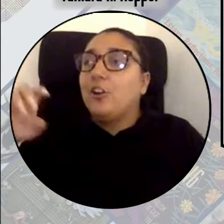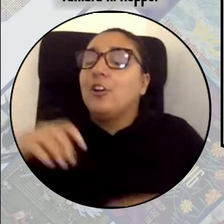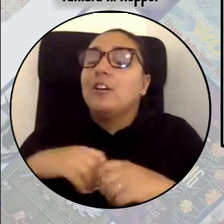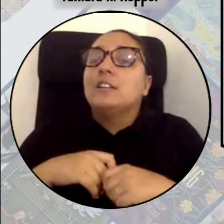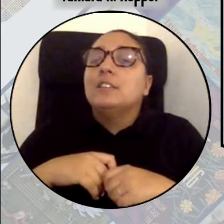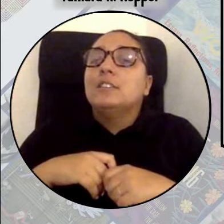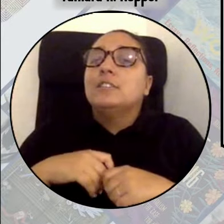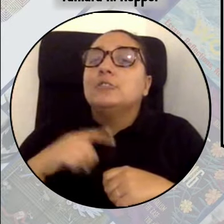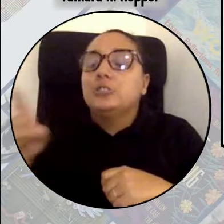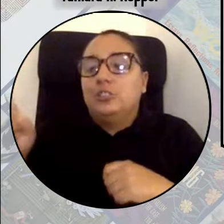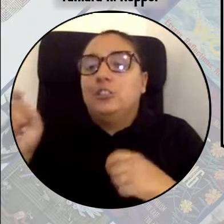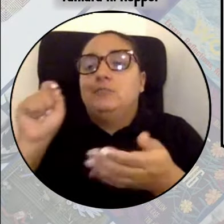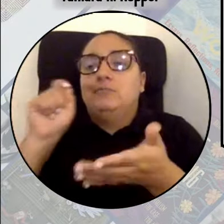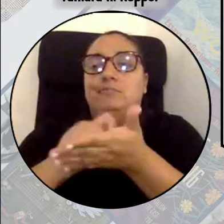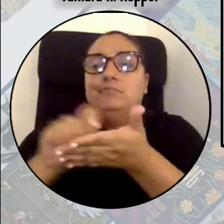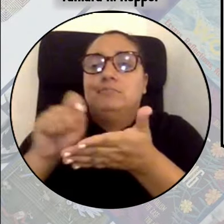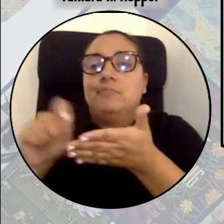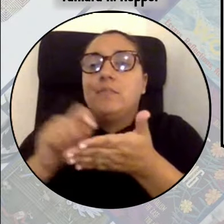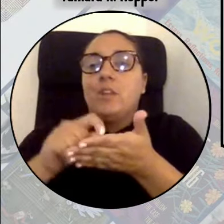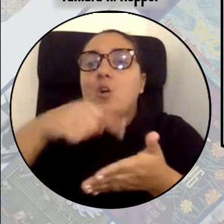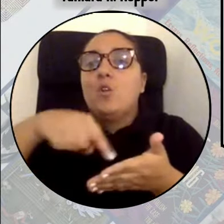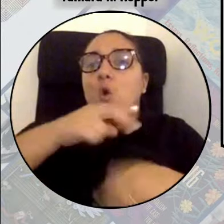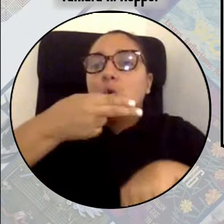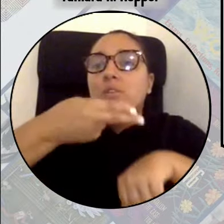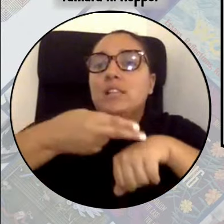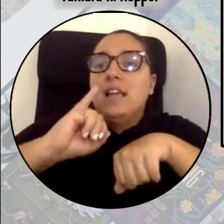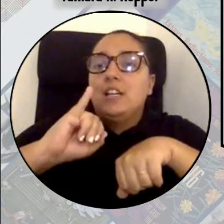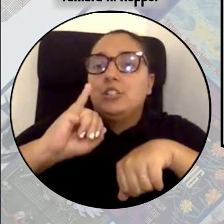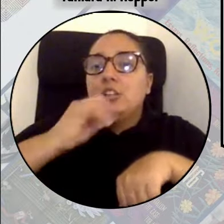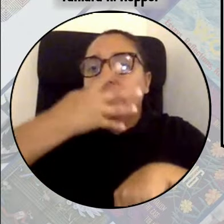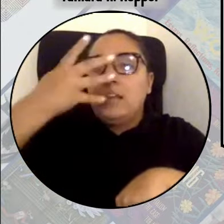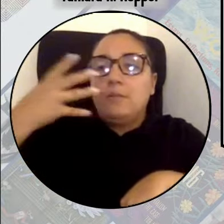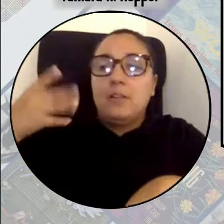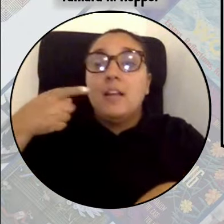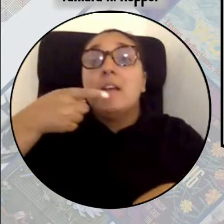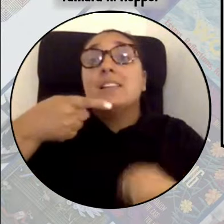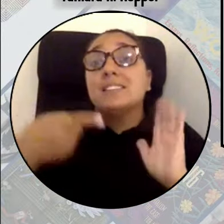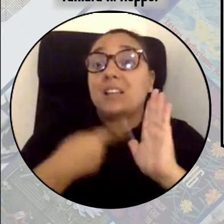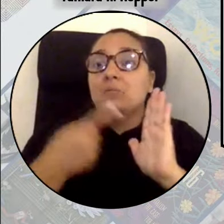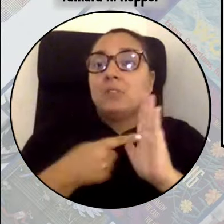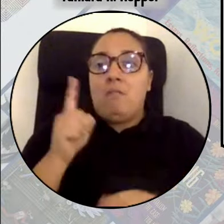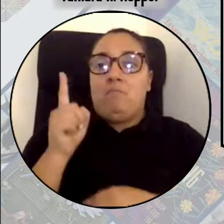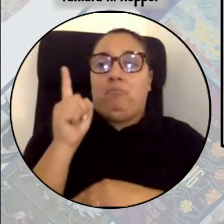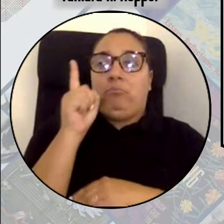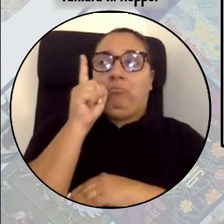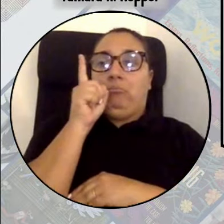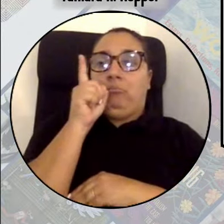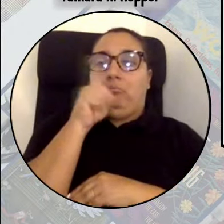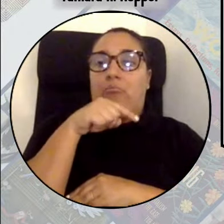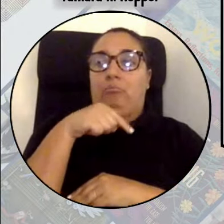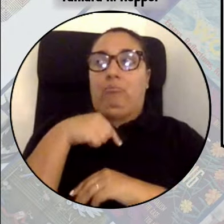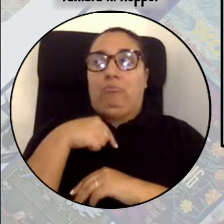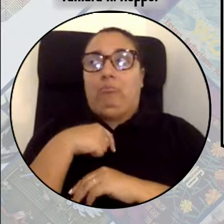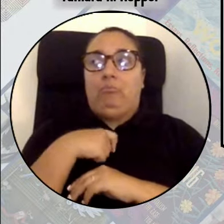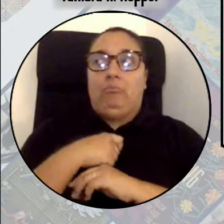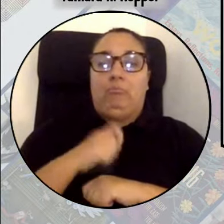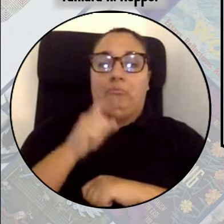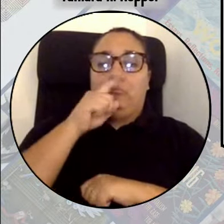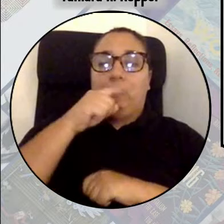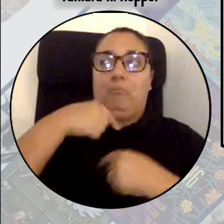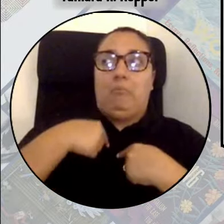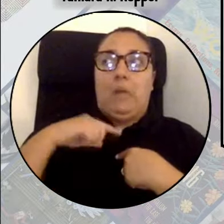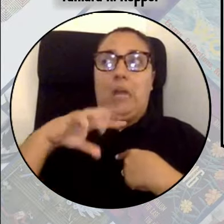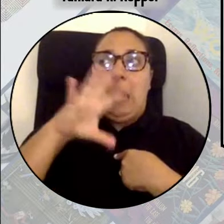some cases, Haitian immigrants, if they can try to pretend that they're African in different countries, they sometimes will get